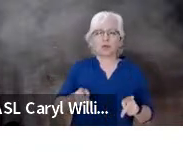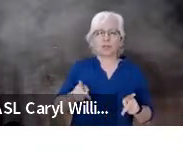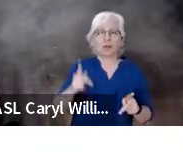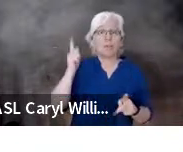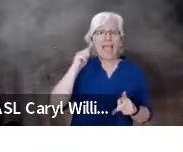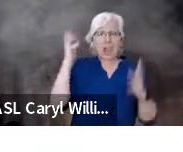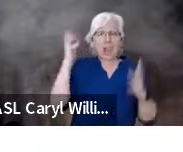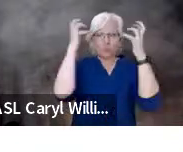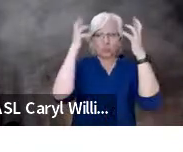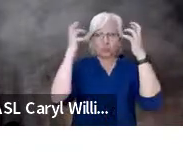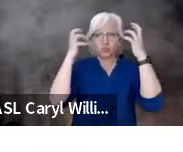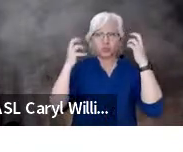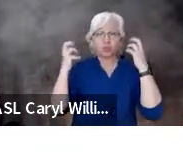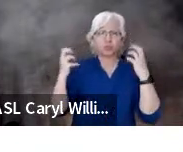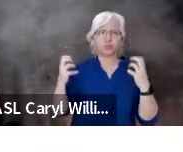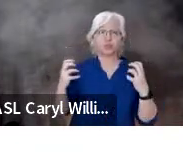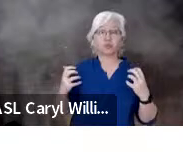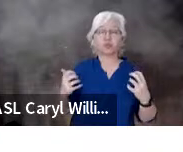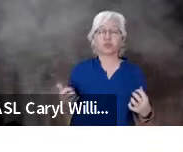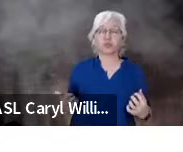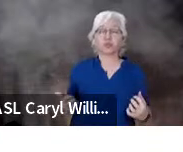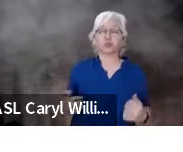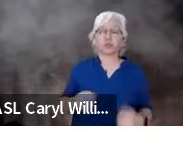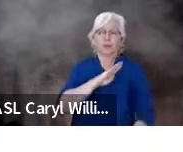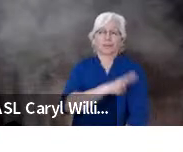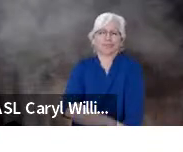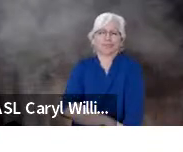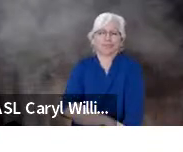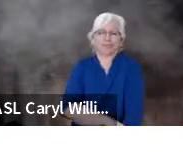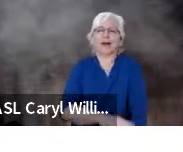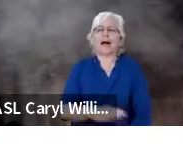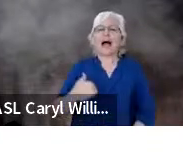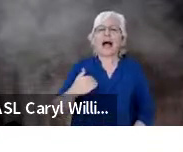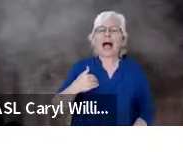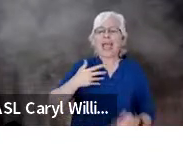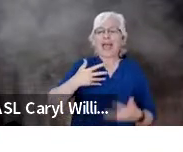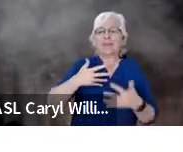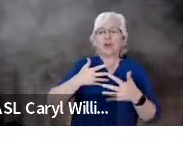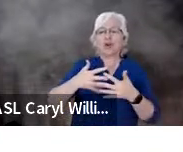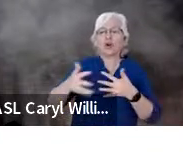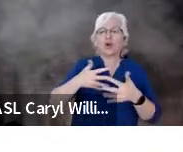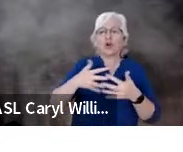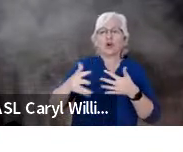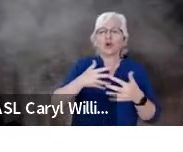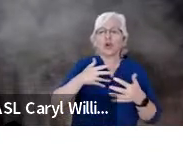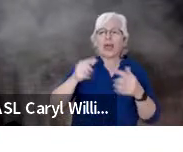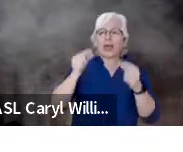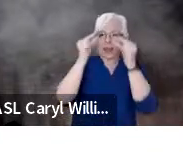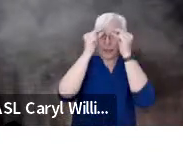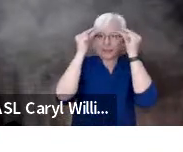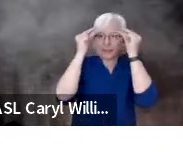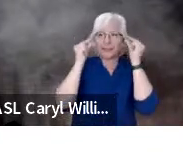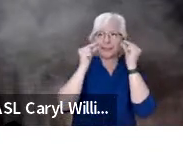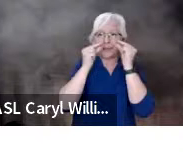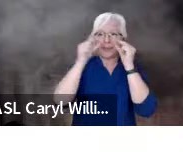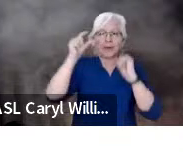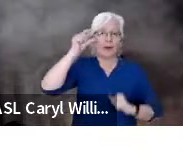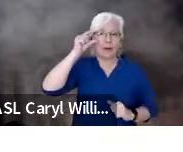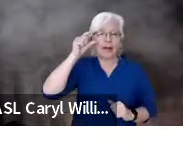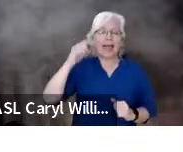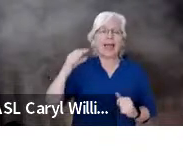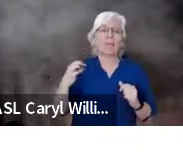that at this point goes far past my shoulders. I'm wearing gray rimmed glasses and a pink collared shirt.